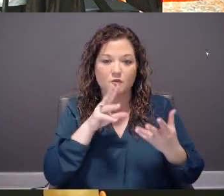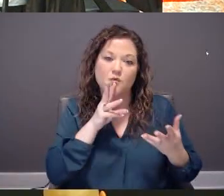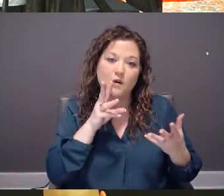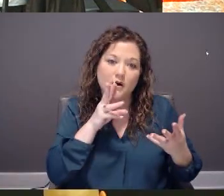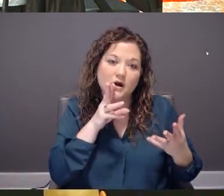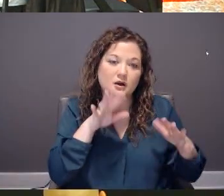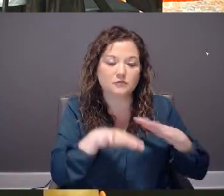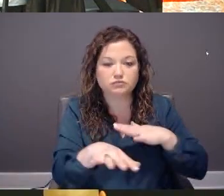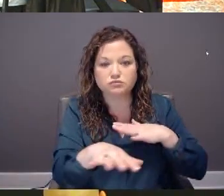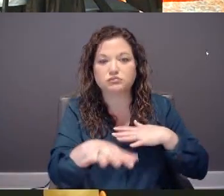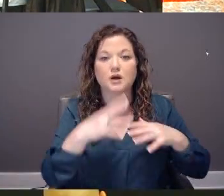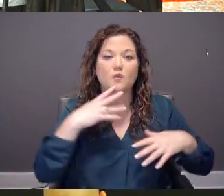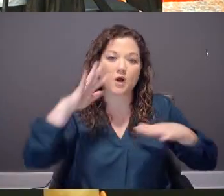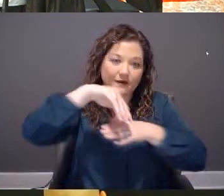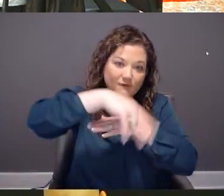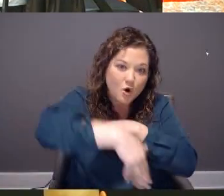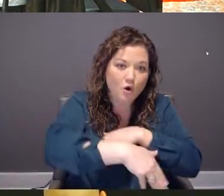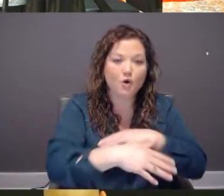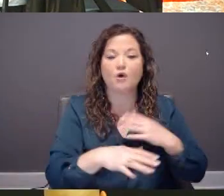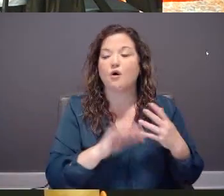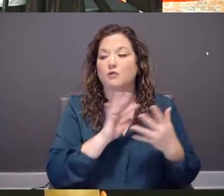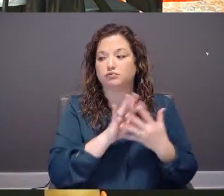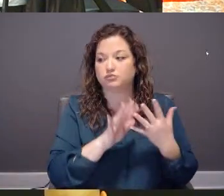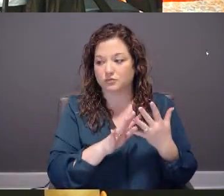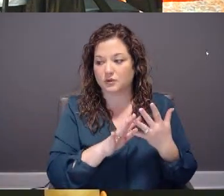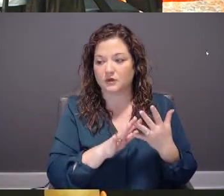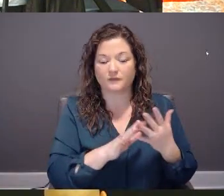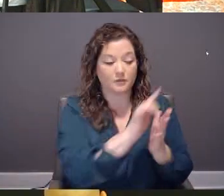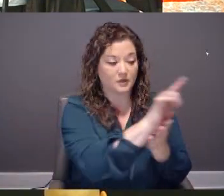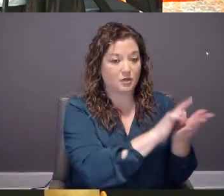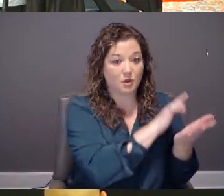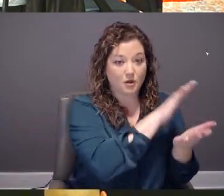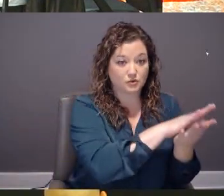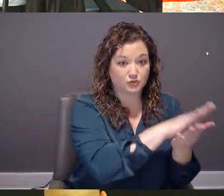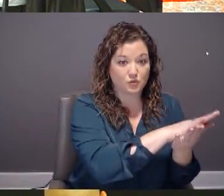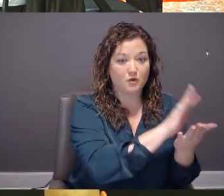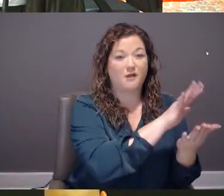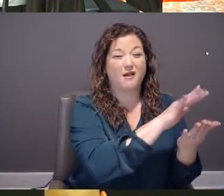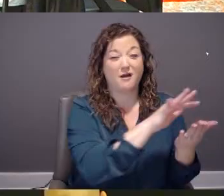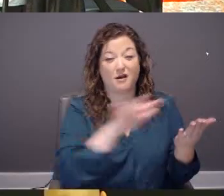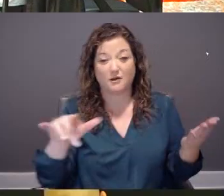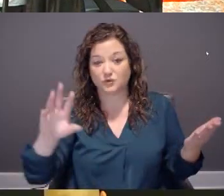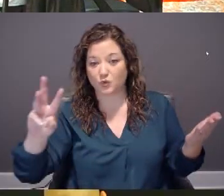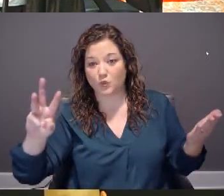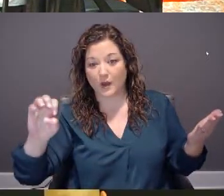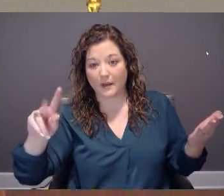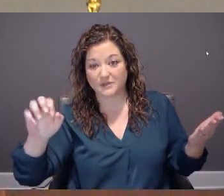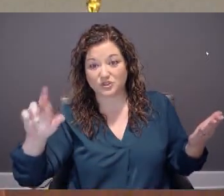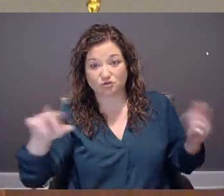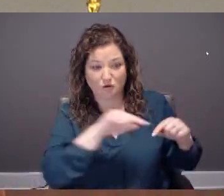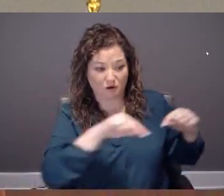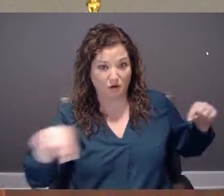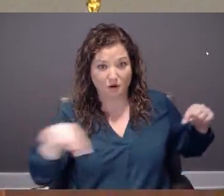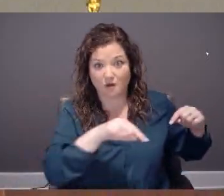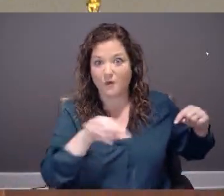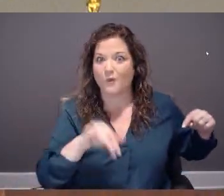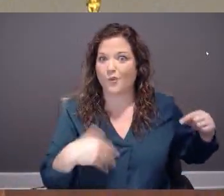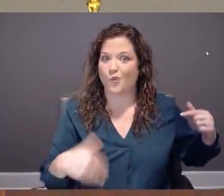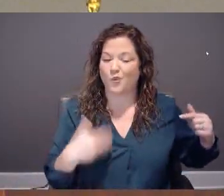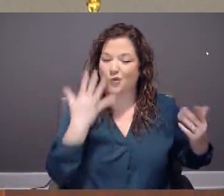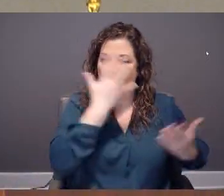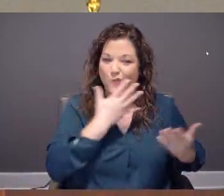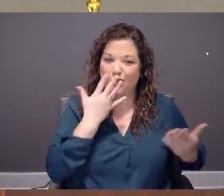into that. It's going to be from the law school all the way to Webster, I believe. And it's going to look fantastic. Another great welcome to